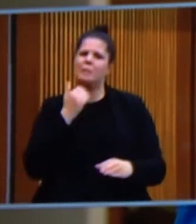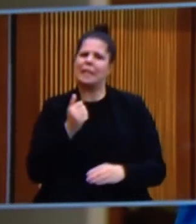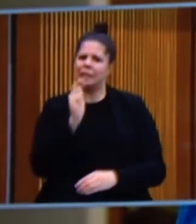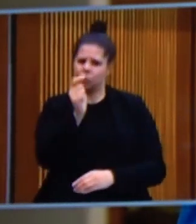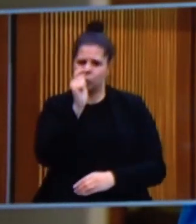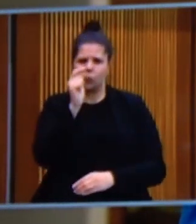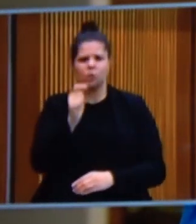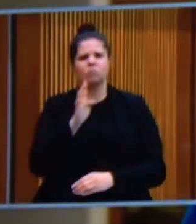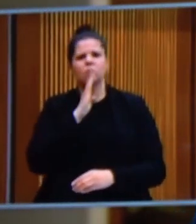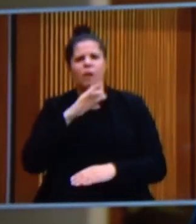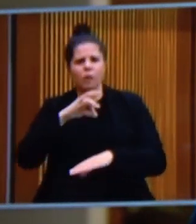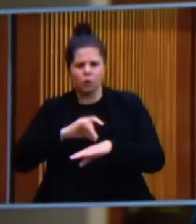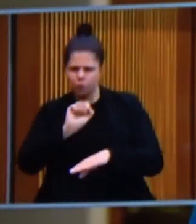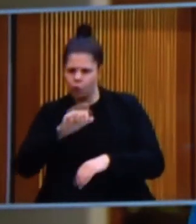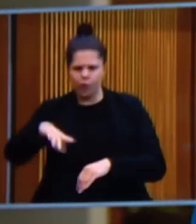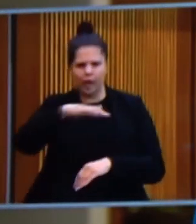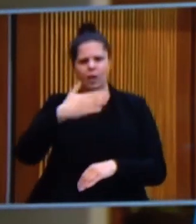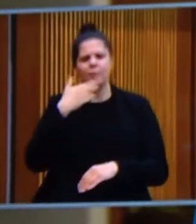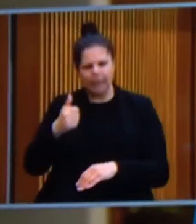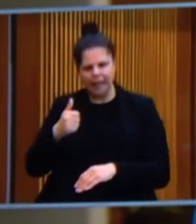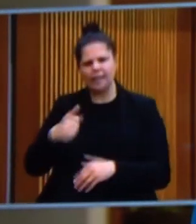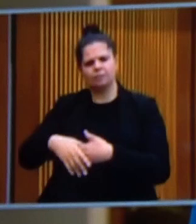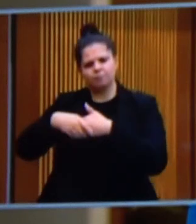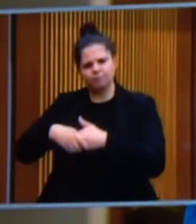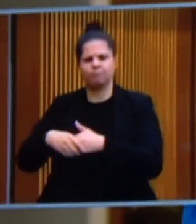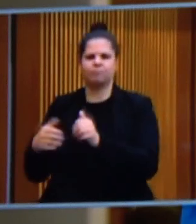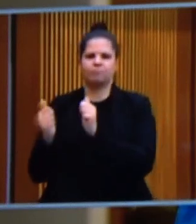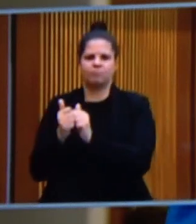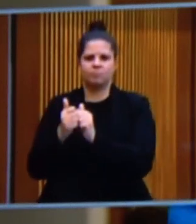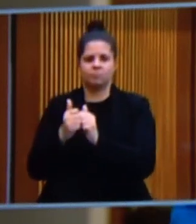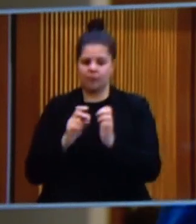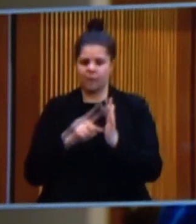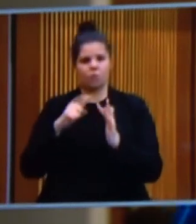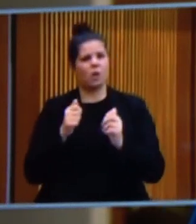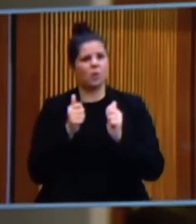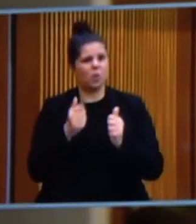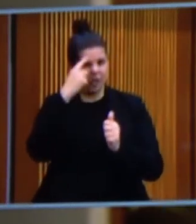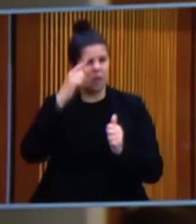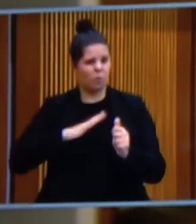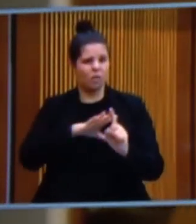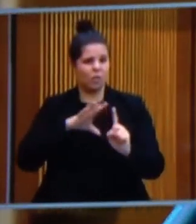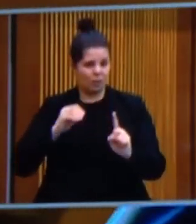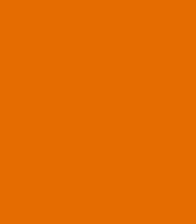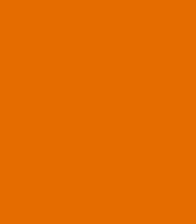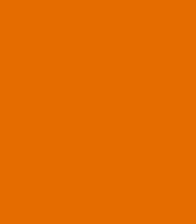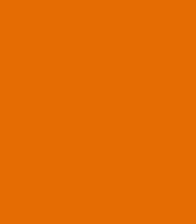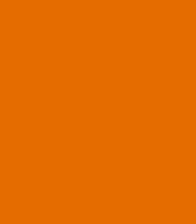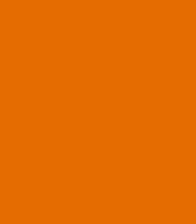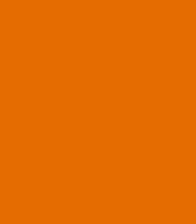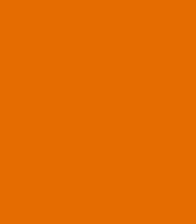hospitals in their own states. We'd like to see the Victorian model followed. And I'll probably leave it there, Minister. Okay, thank